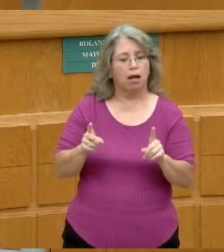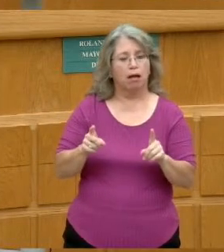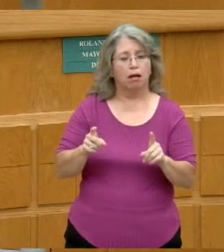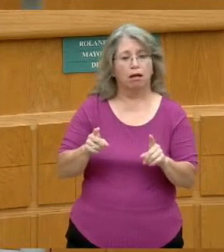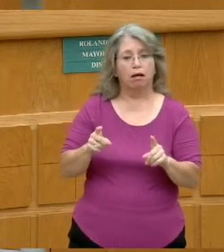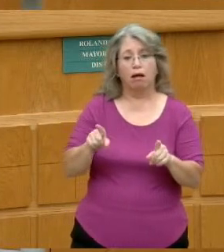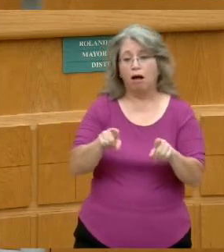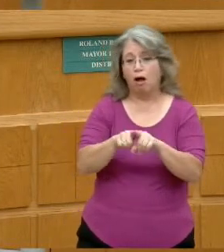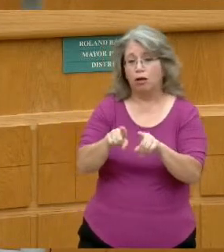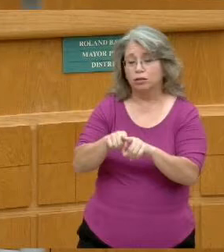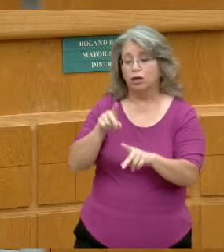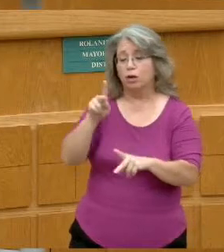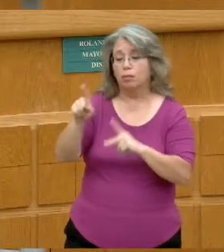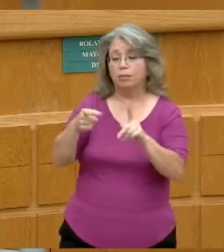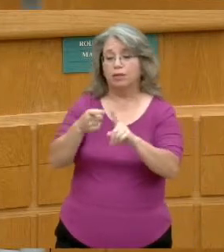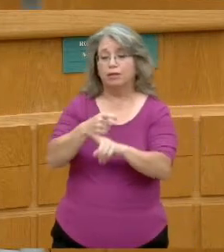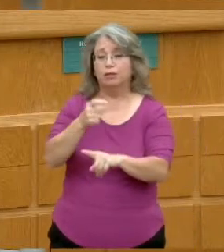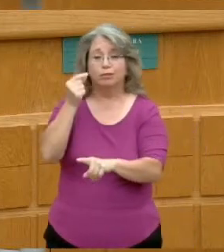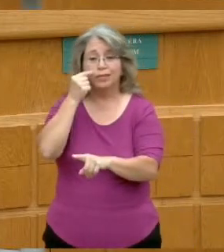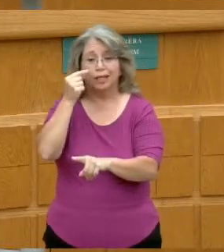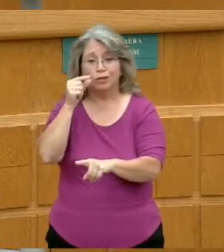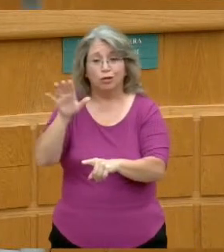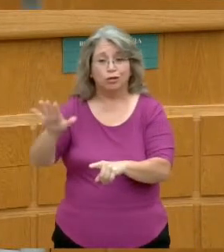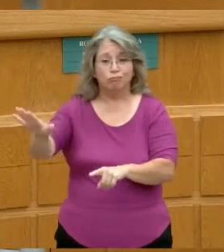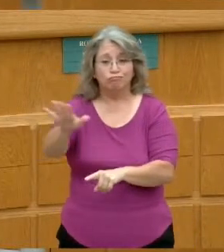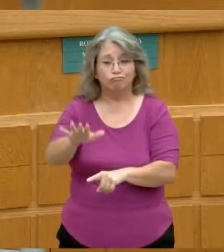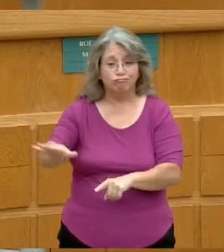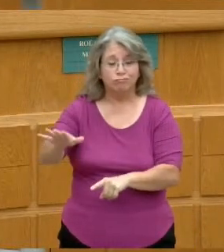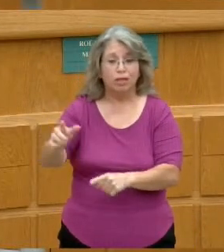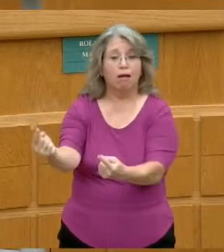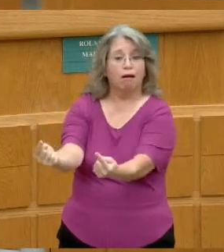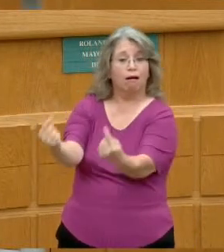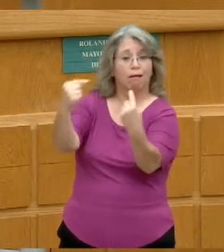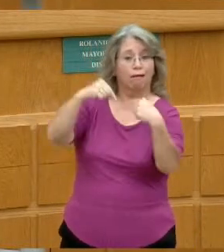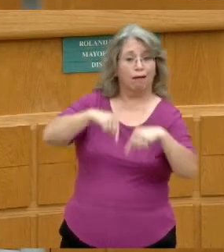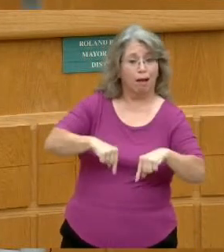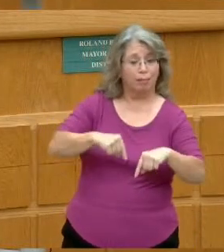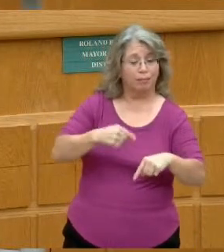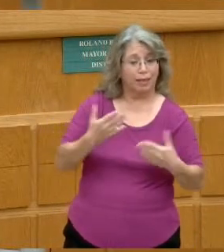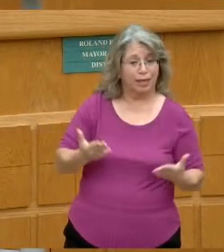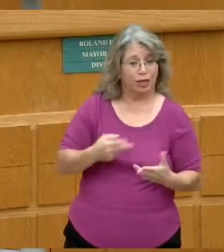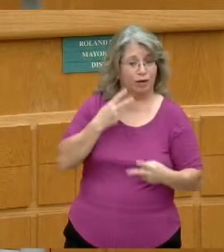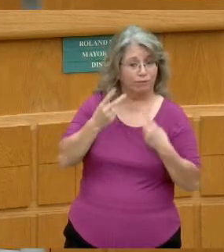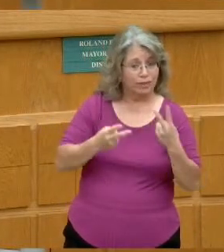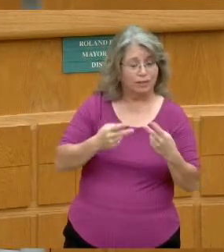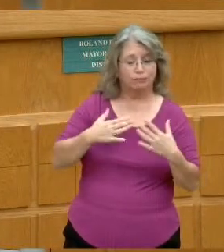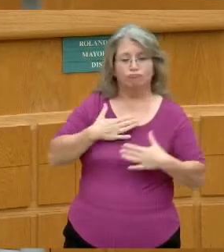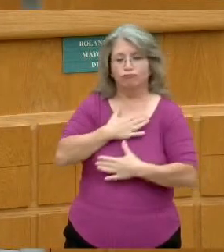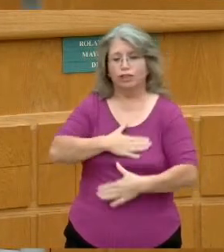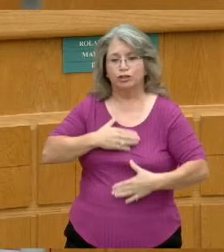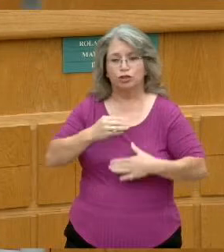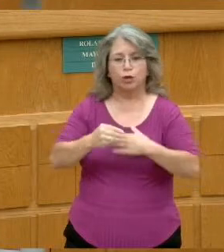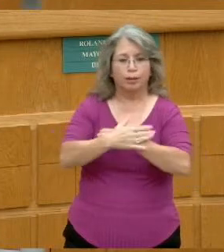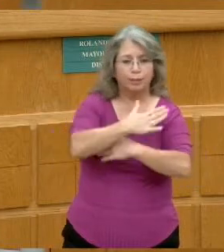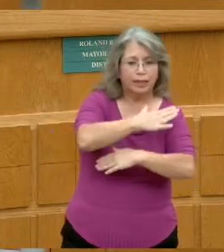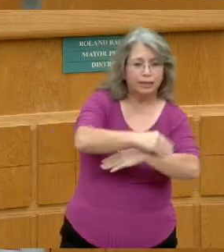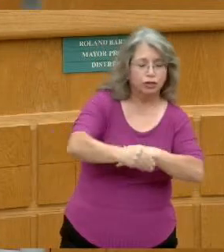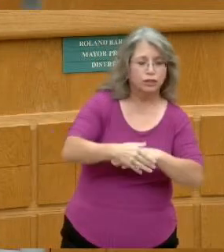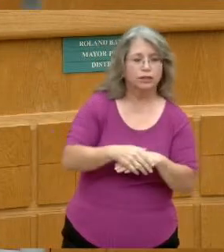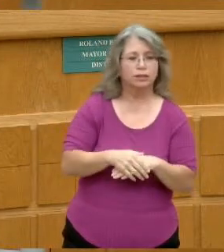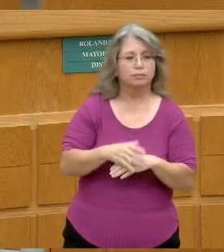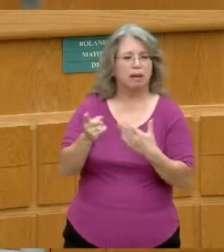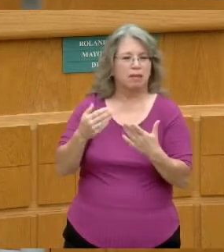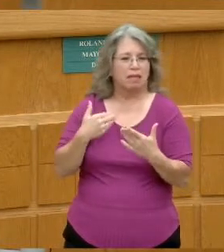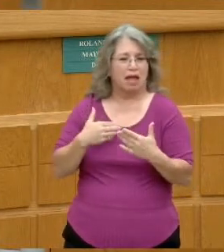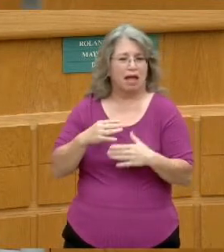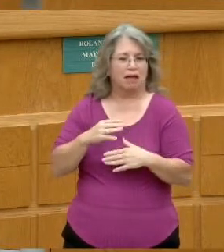San Antonio and Bexar County come to the Coastal Bend, and they enjoy our beaches, and they may have beach houses and things